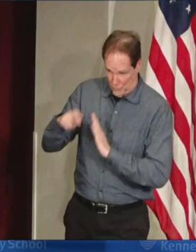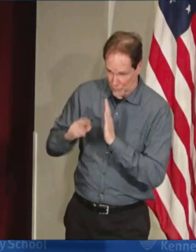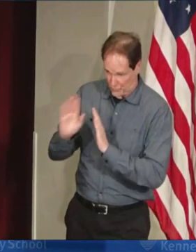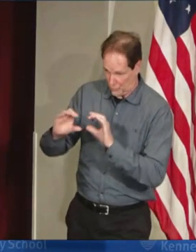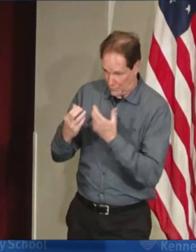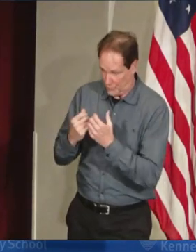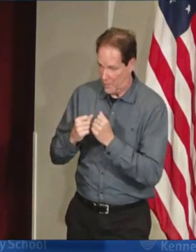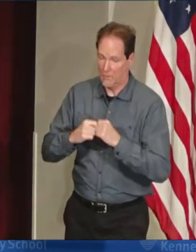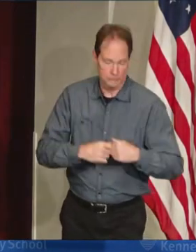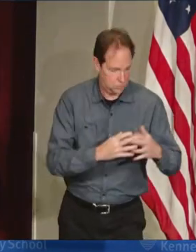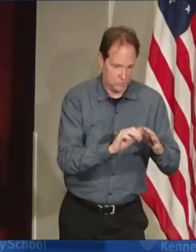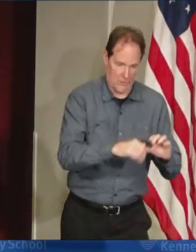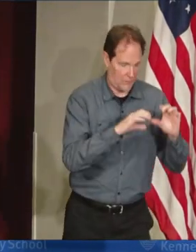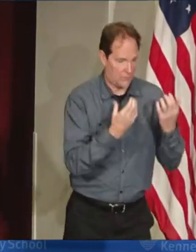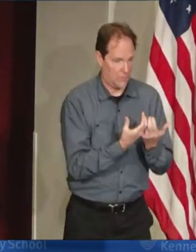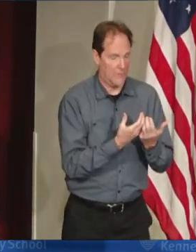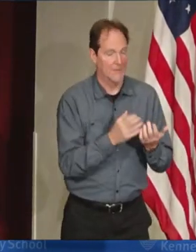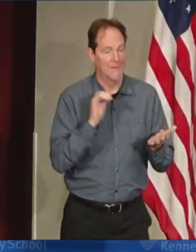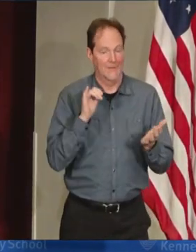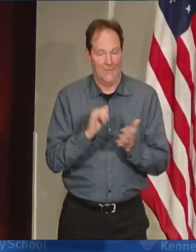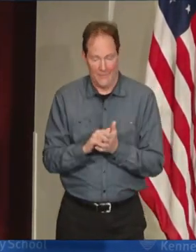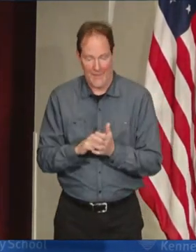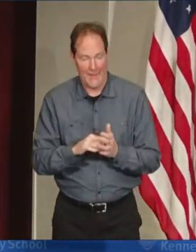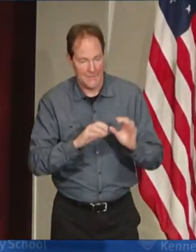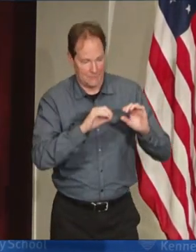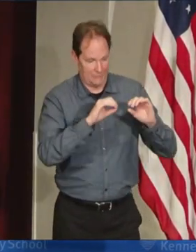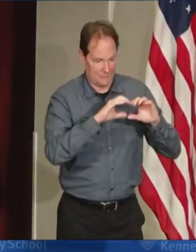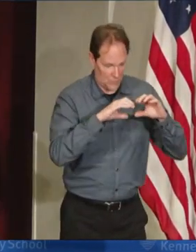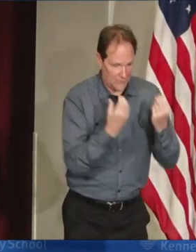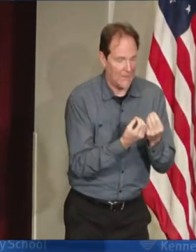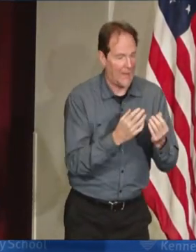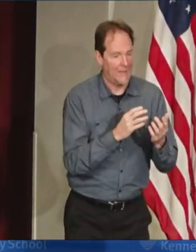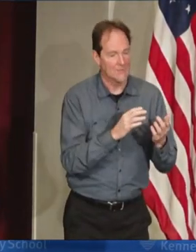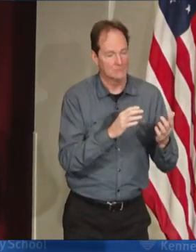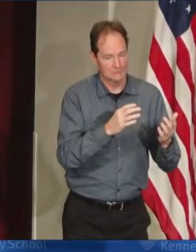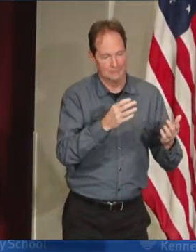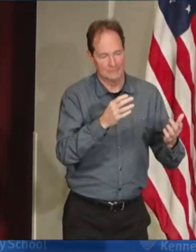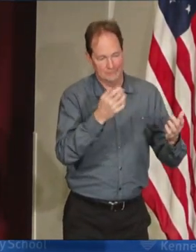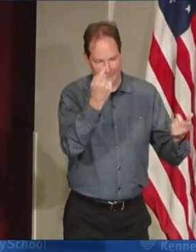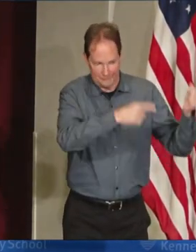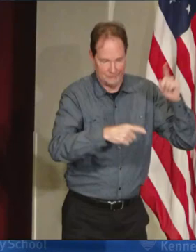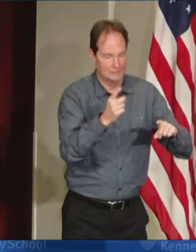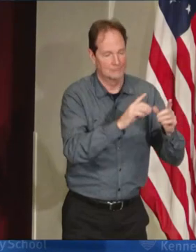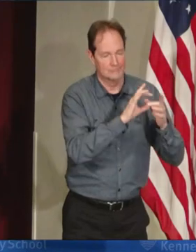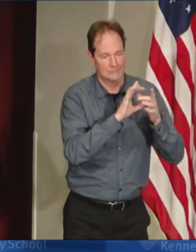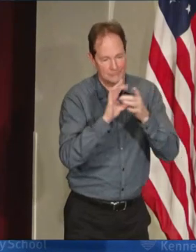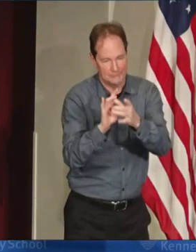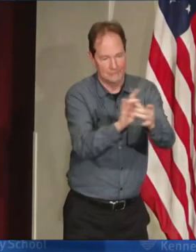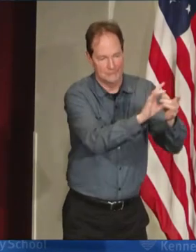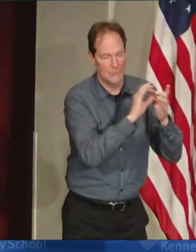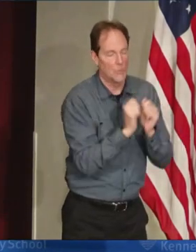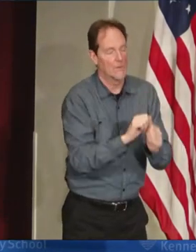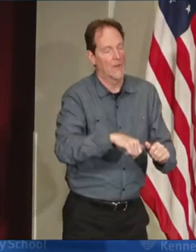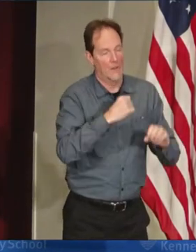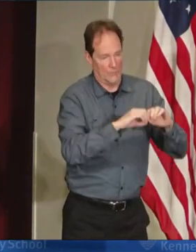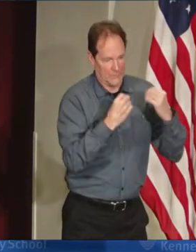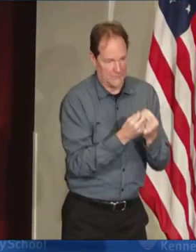that organization had affiliates in countries around the world. And so we